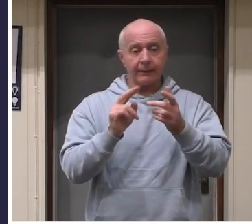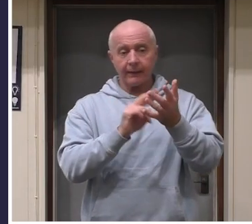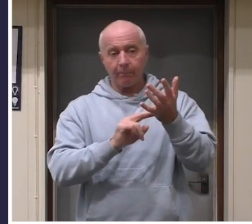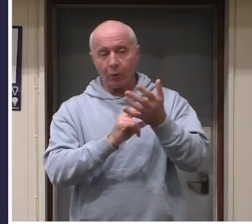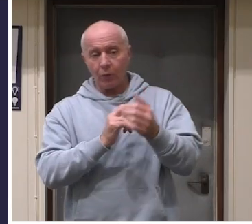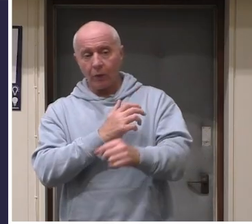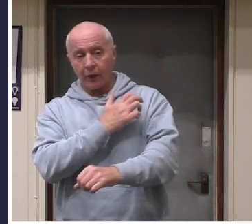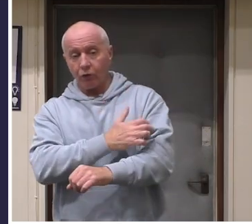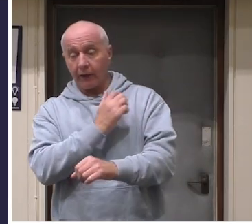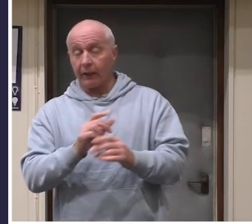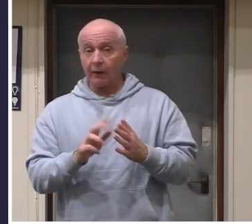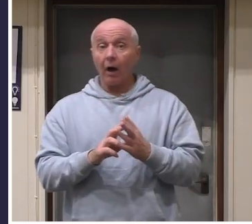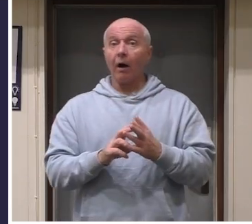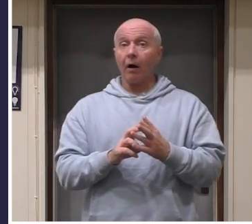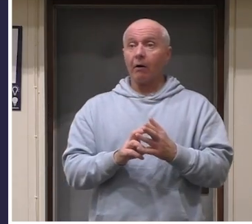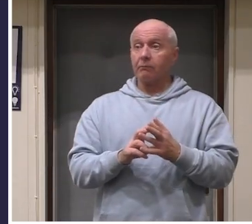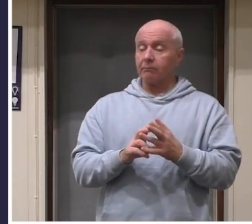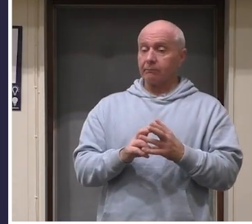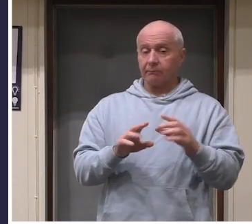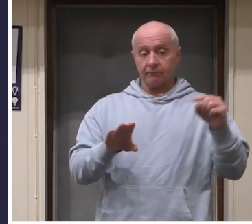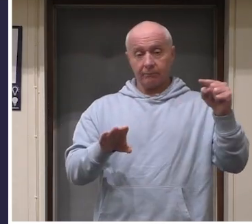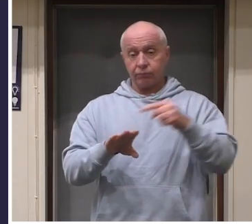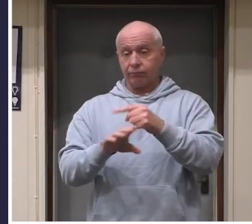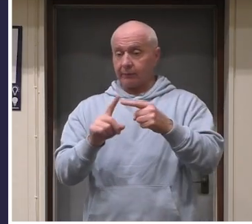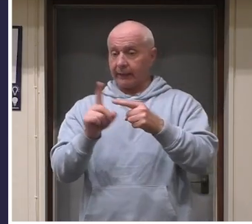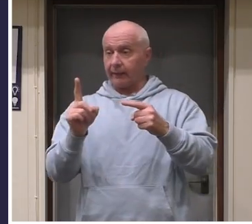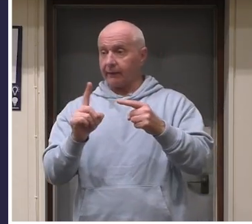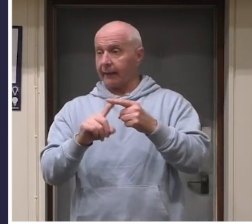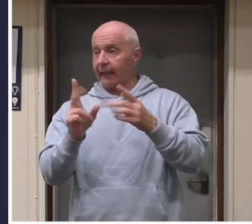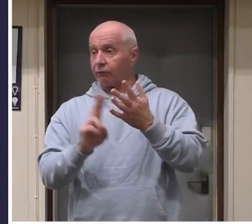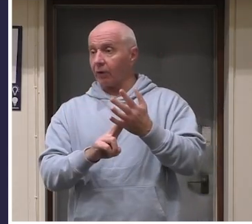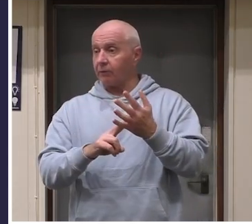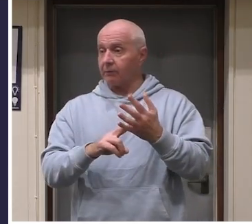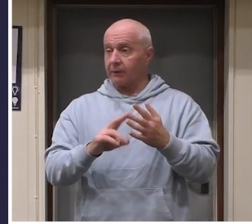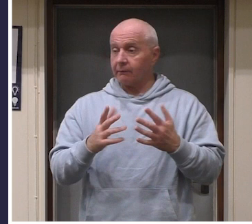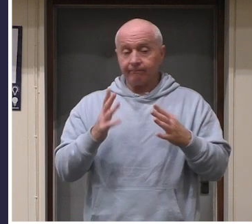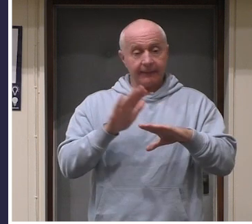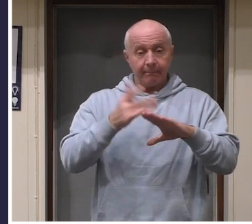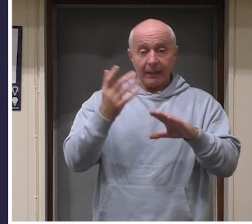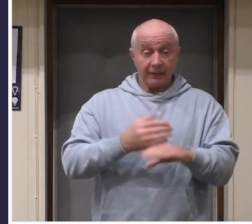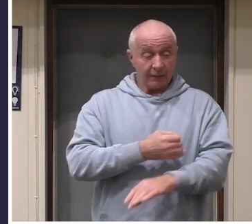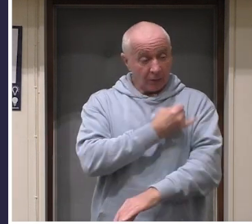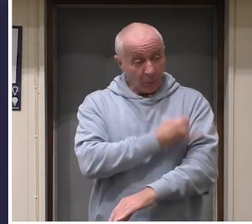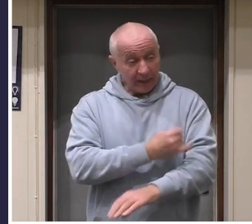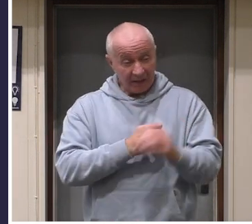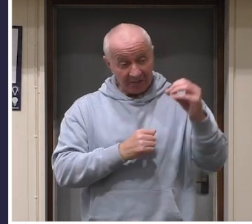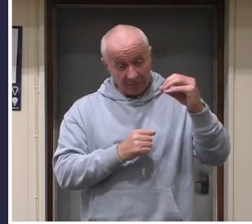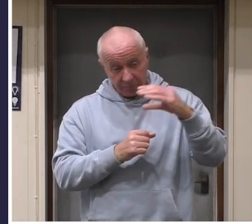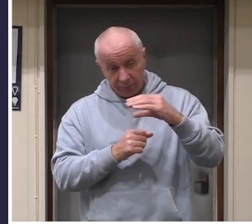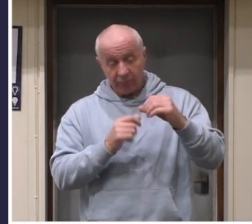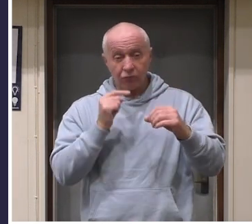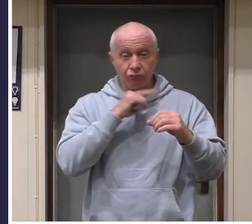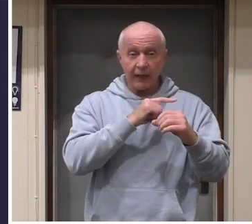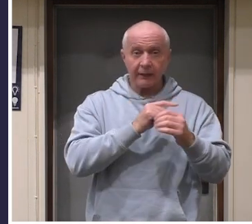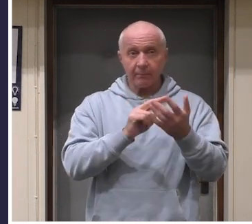source, suddenly electrons were emitted. And it didn't matter what the intensity was. Even for the weakest beam of blue or